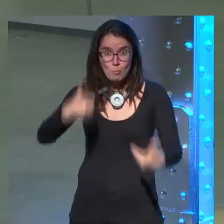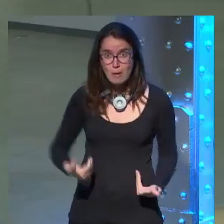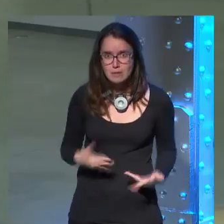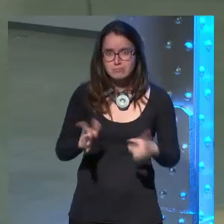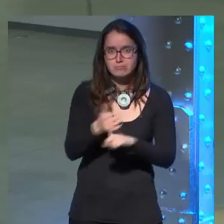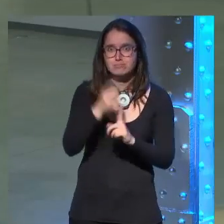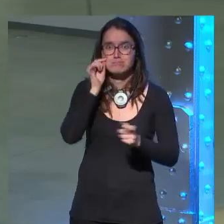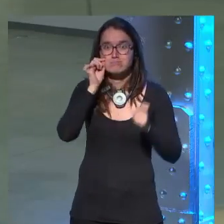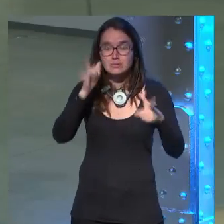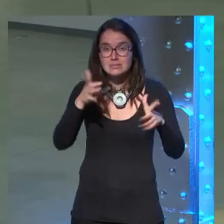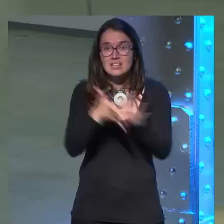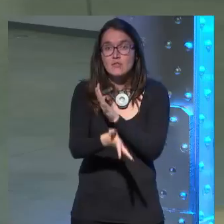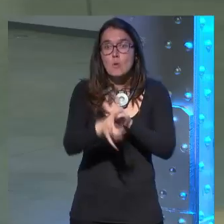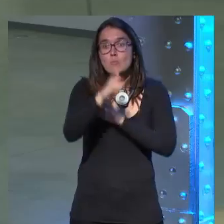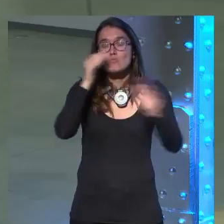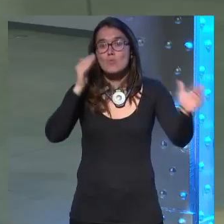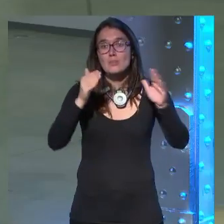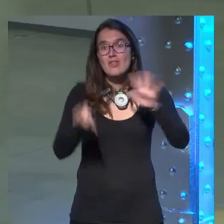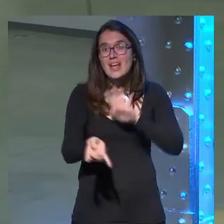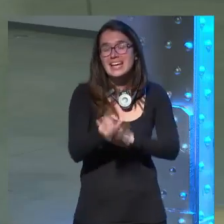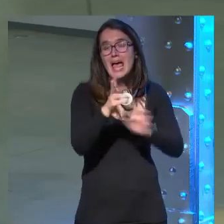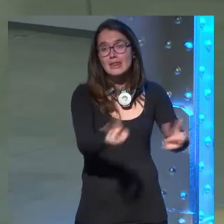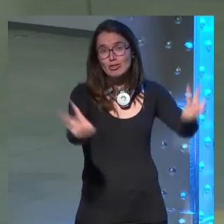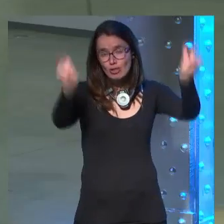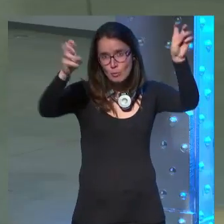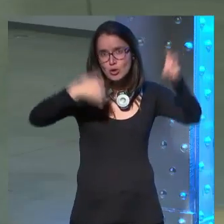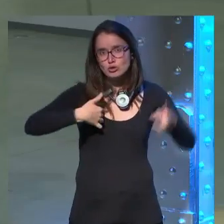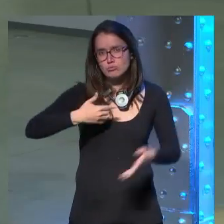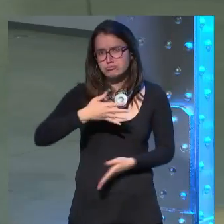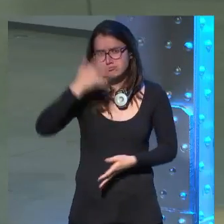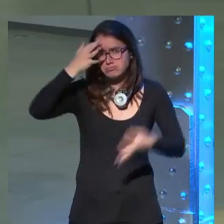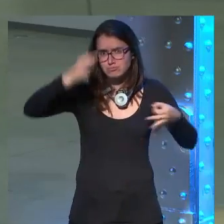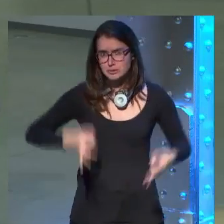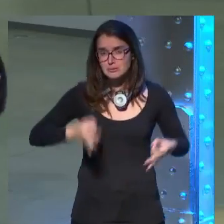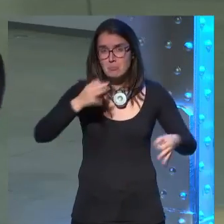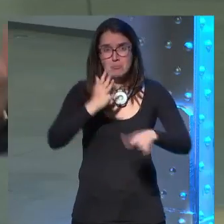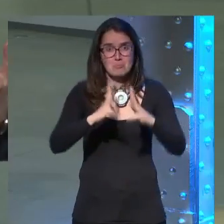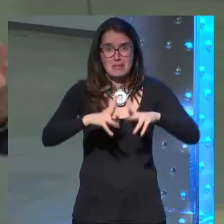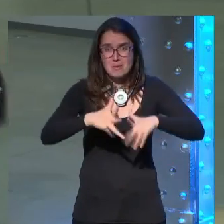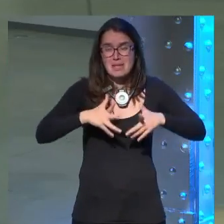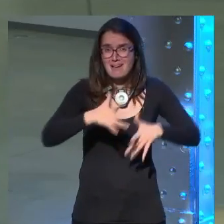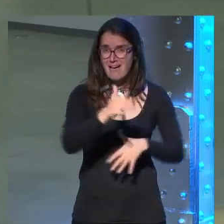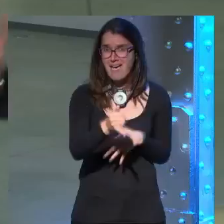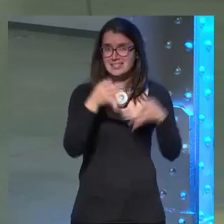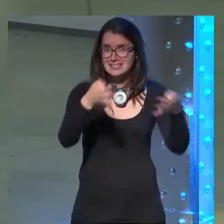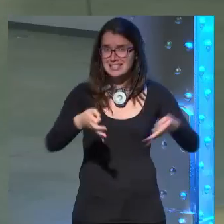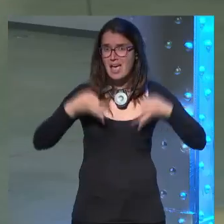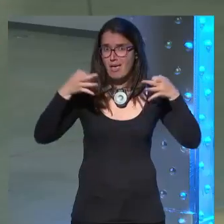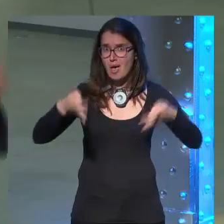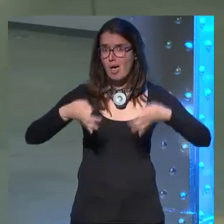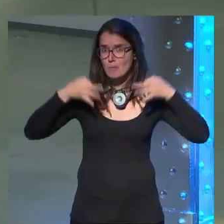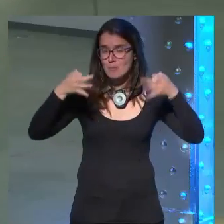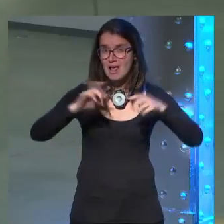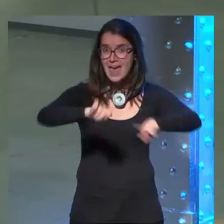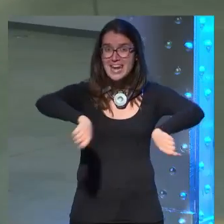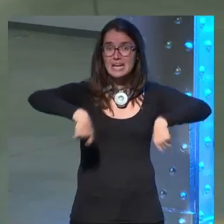of creation. But it's my belief that mathematics is outside of time. It has always been there. It's a nature of the relationship